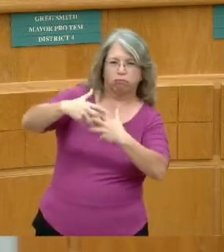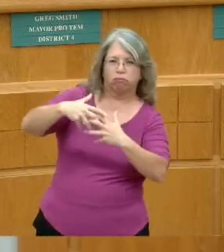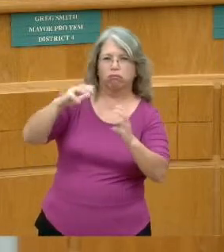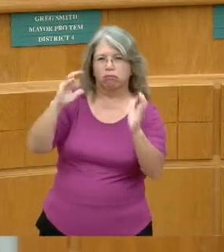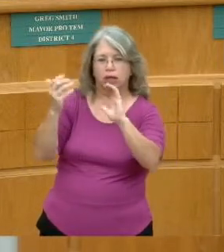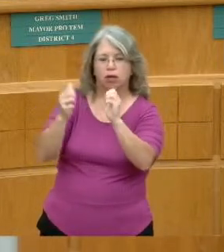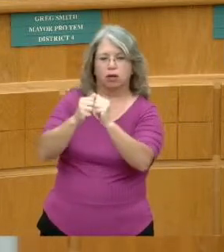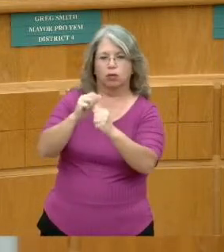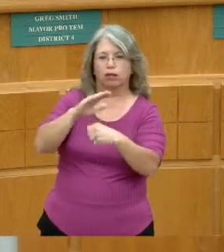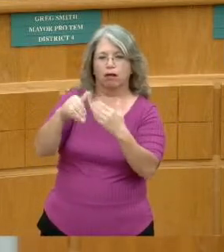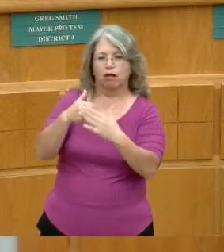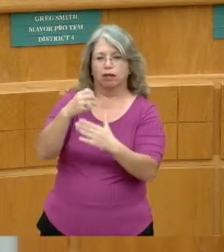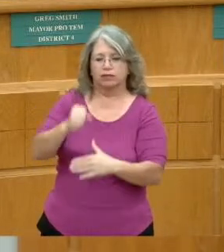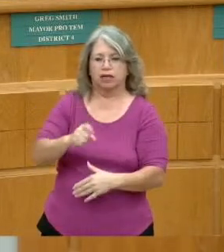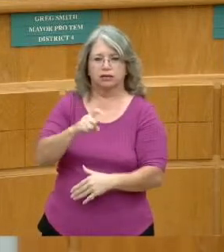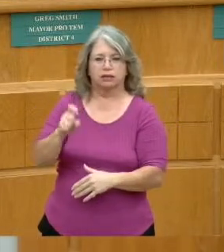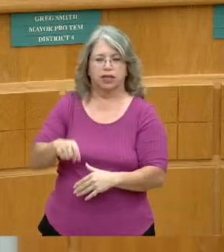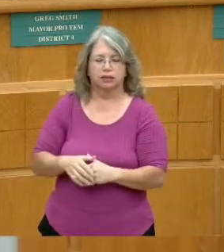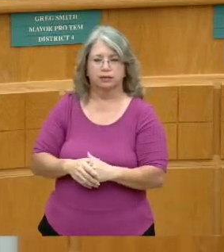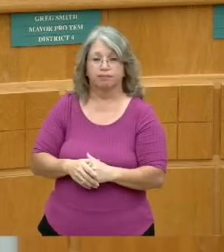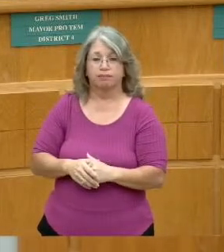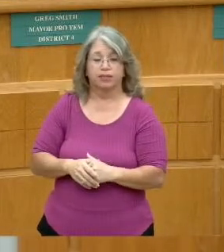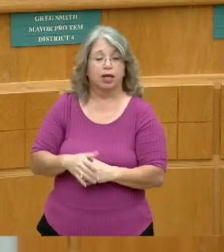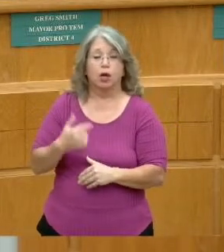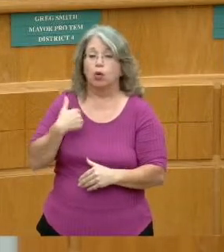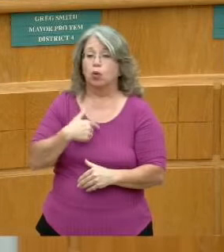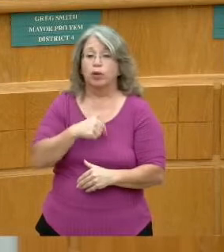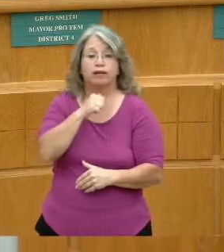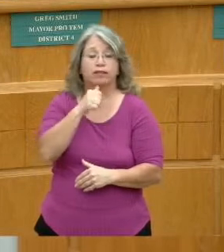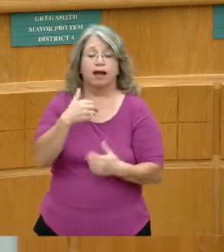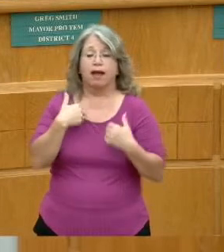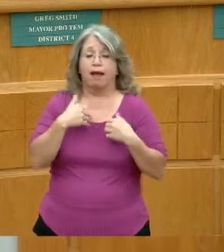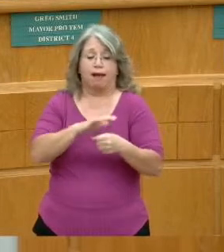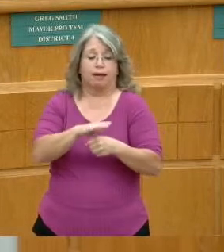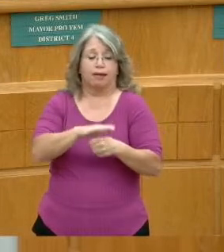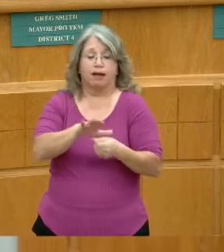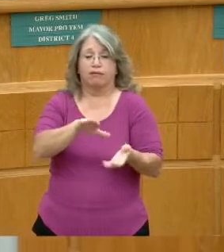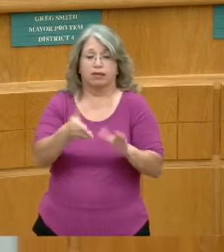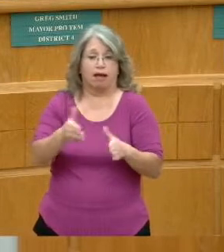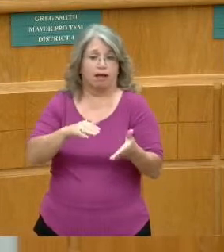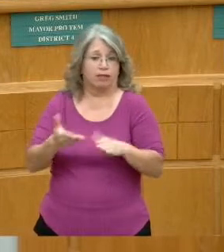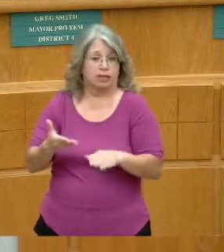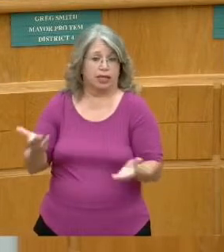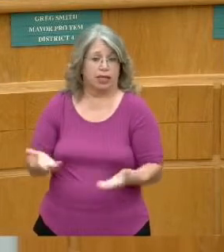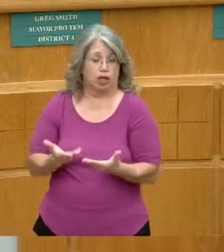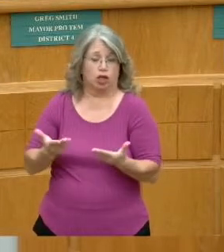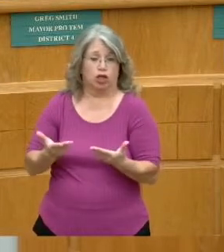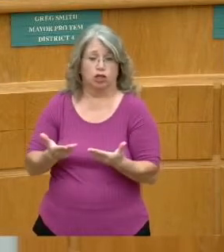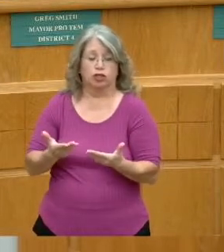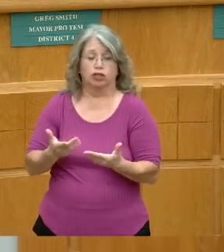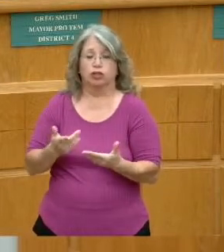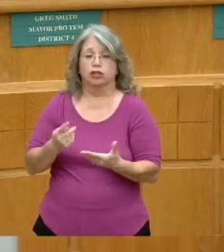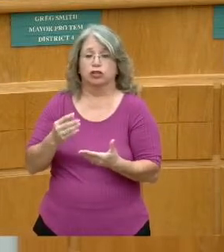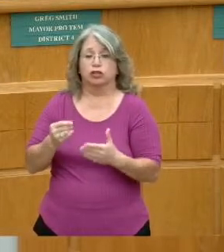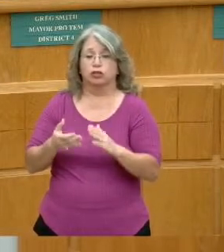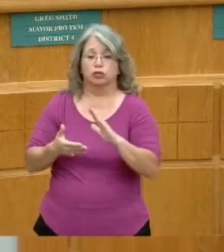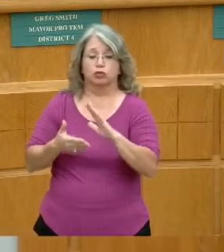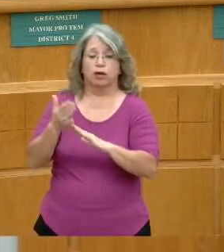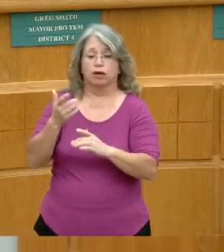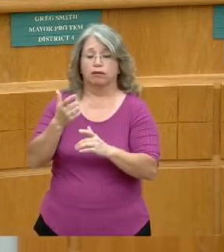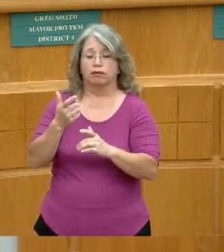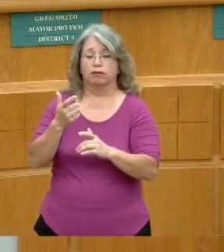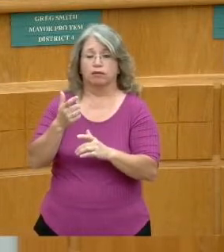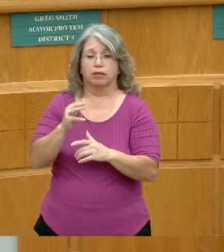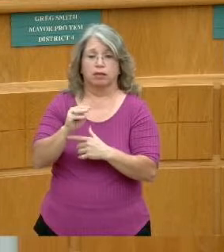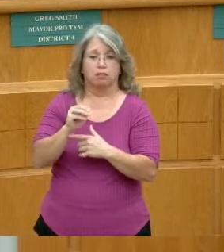that there haven't been enough fatalities in the Coastal Bend to be able to run the model in the first place. So we had to expand to larger parts of the Coastal Bend.